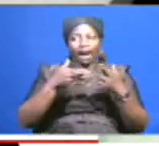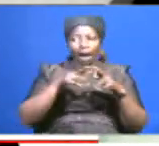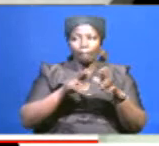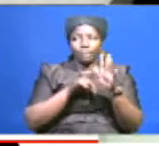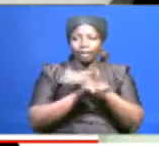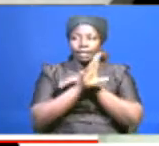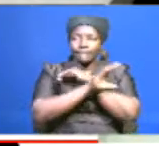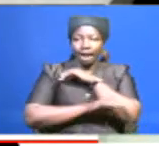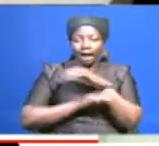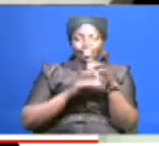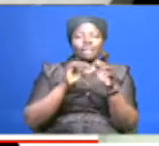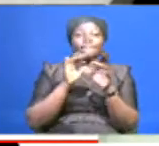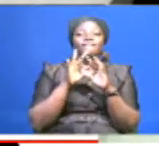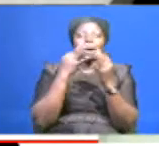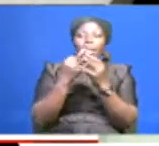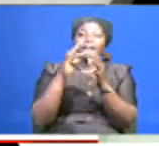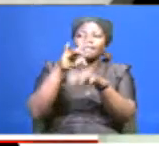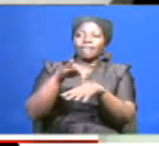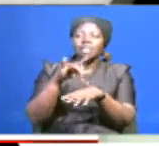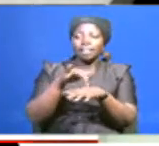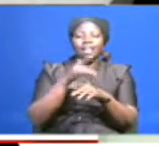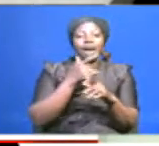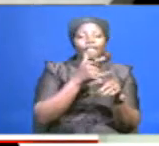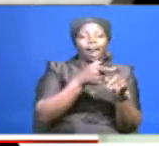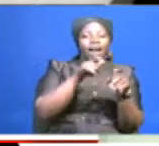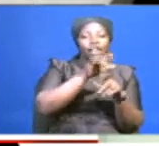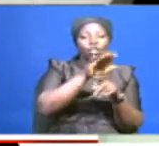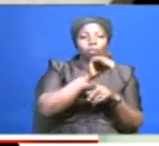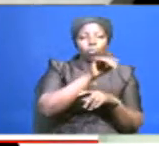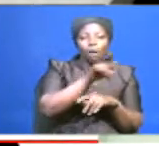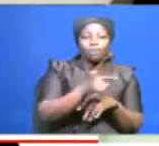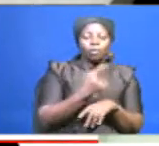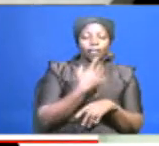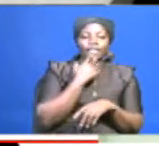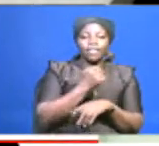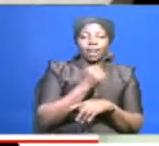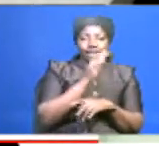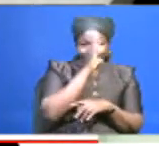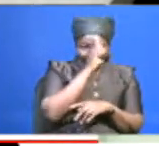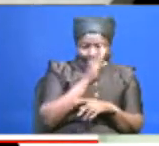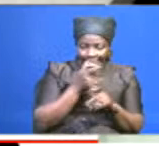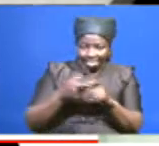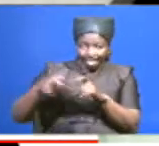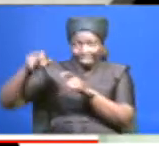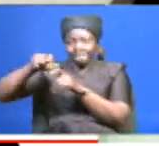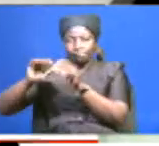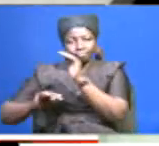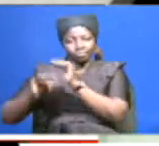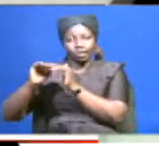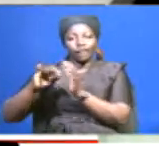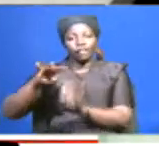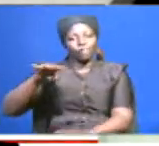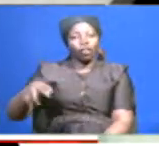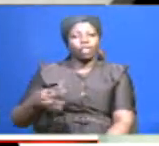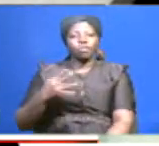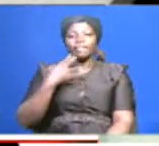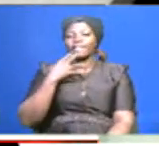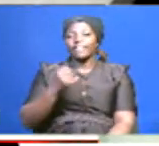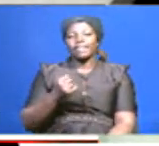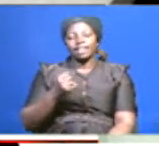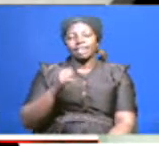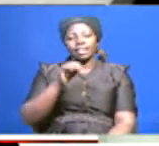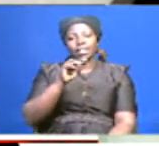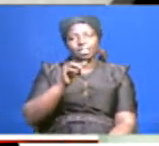has risen from 1,500 on Sunday all the way up to 4,500. Tilio